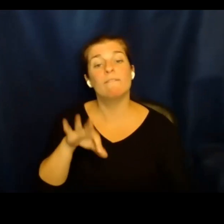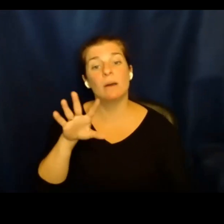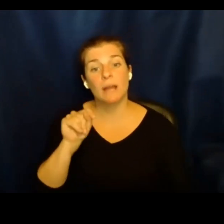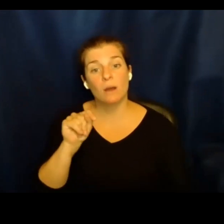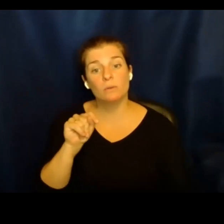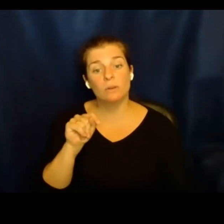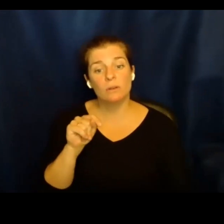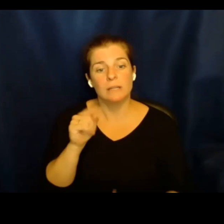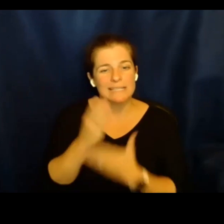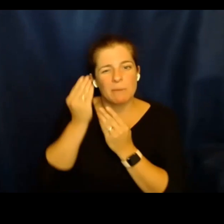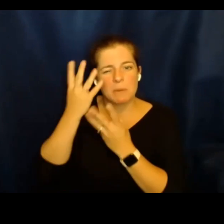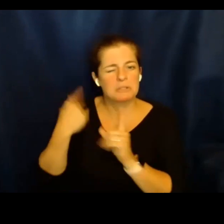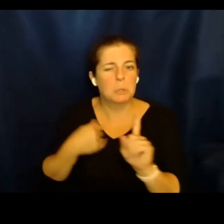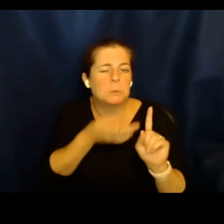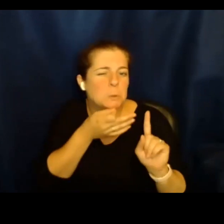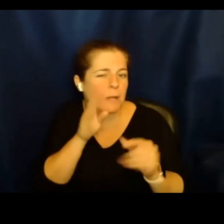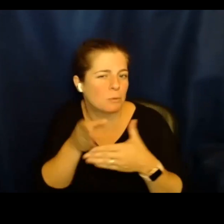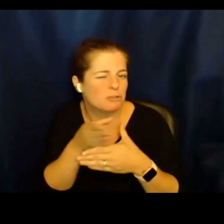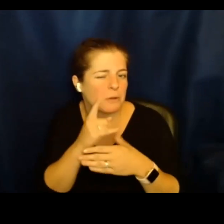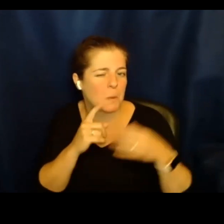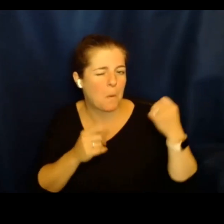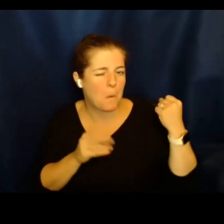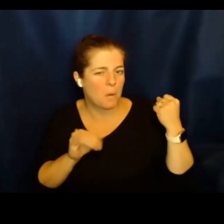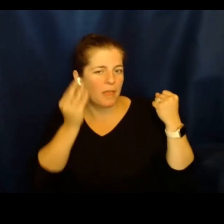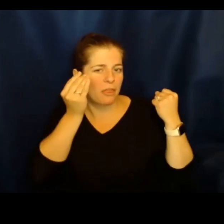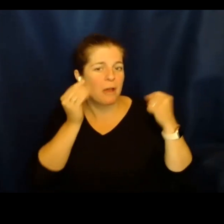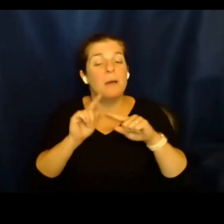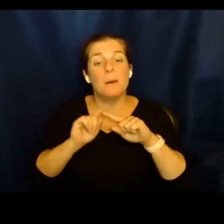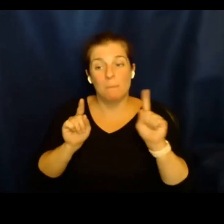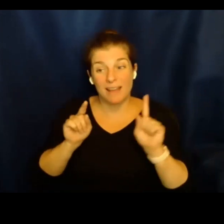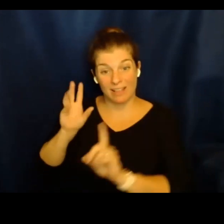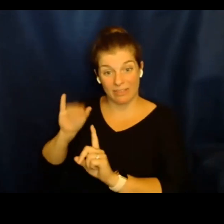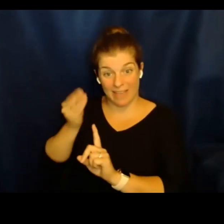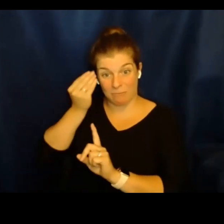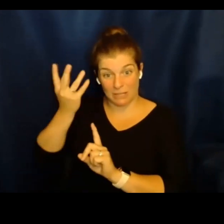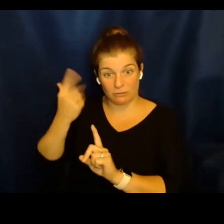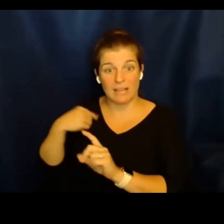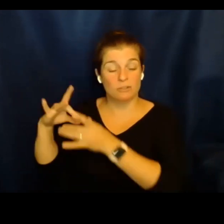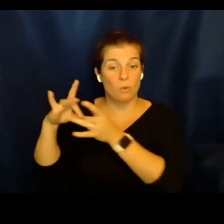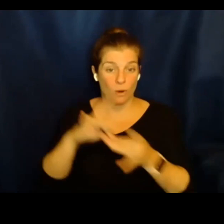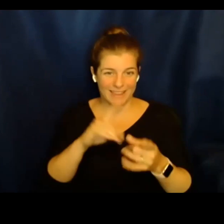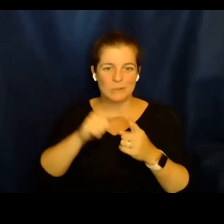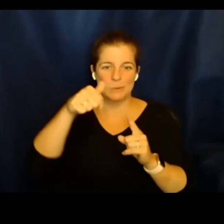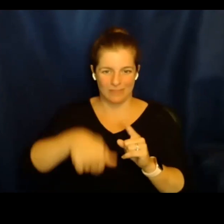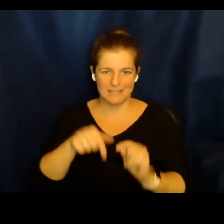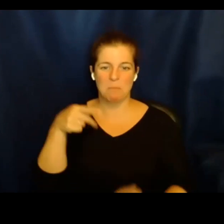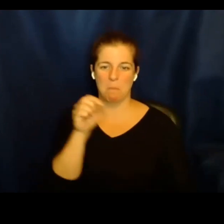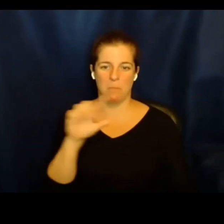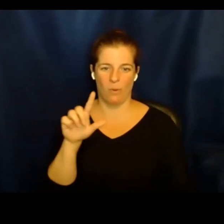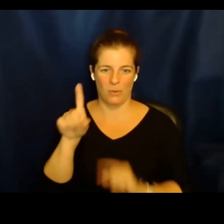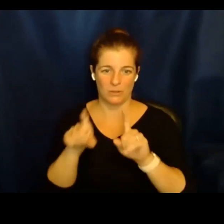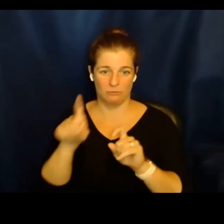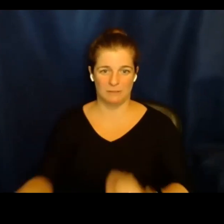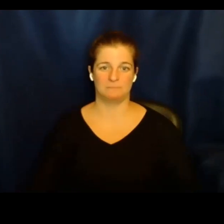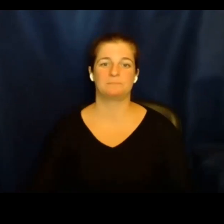I will share with you in just a moment that has direct correlation to the poll question. We came to